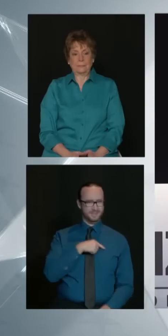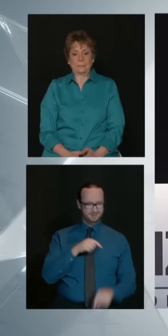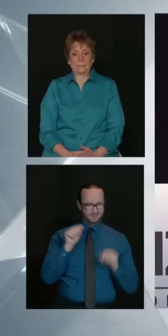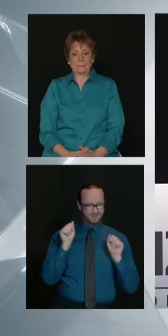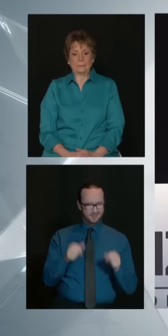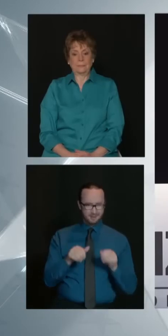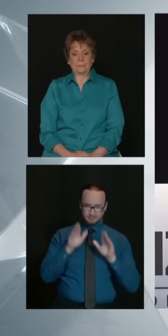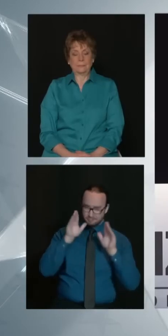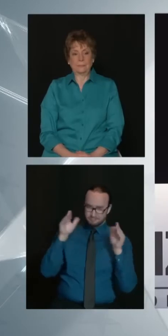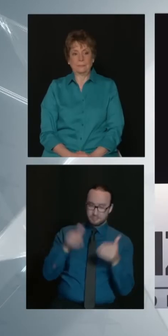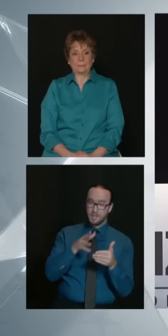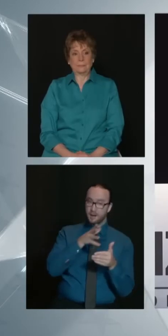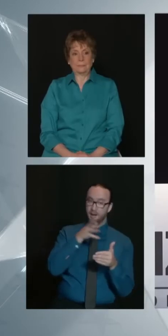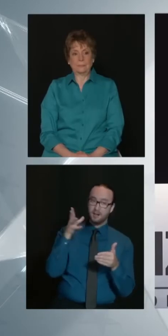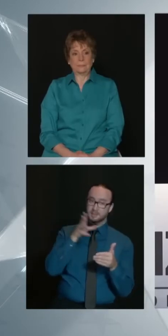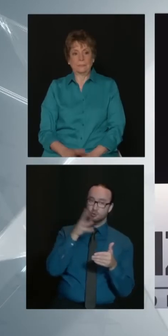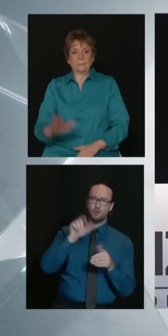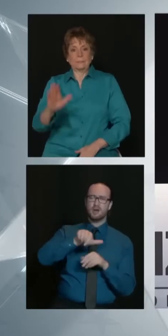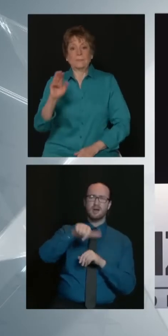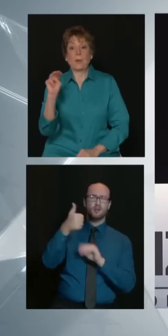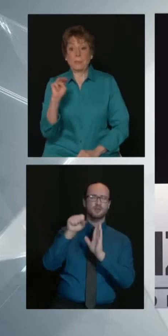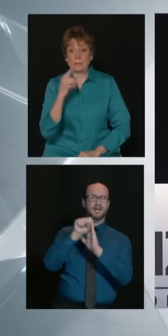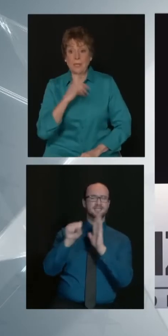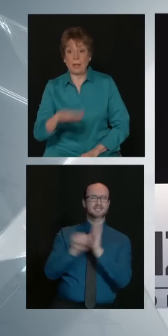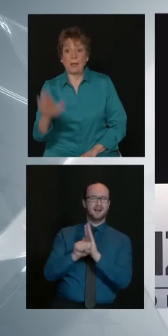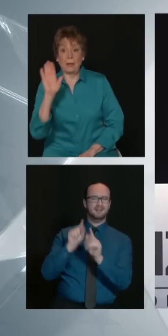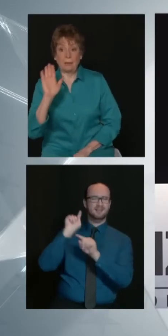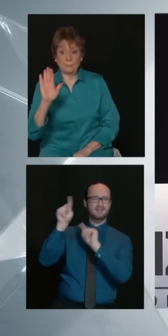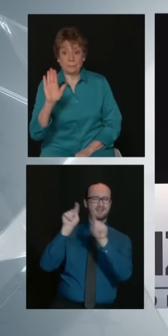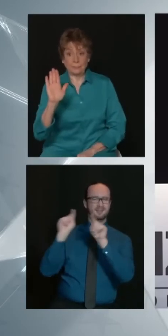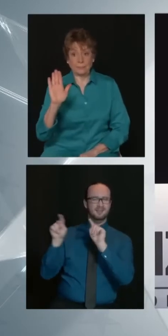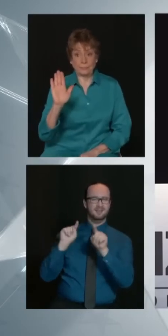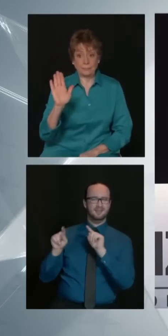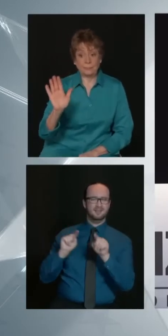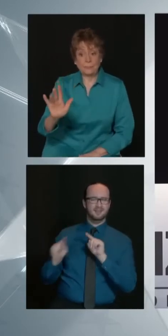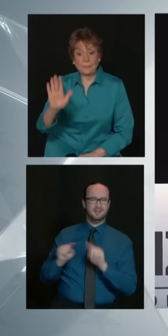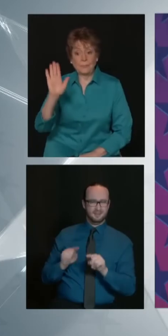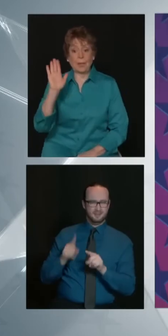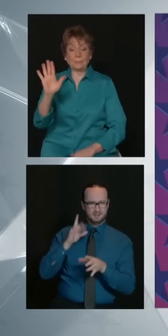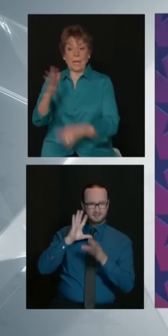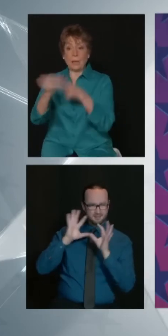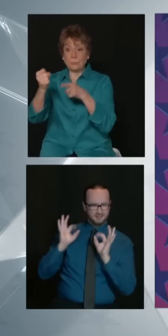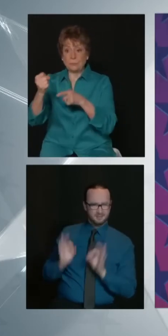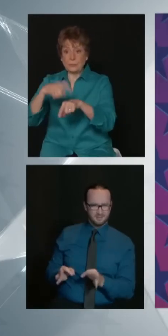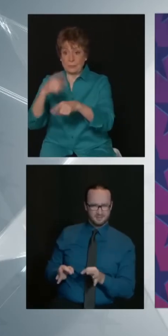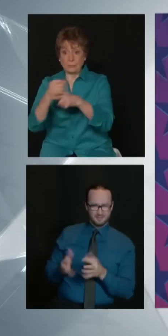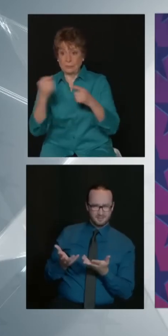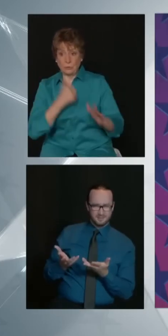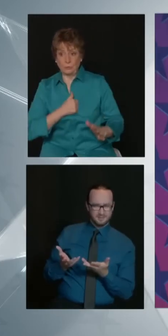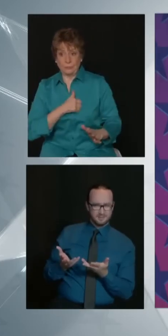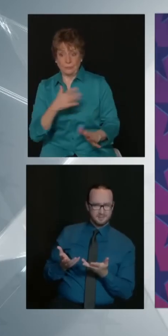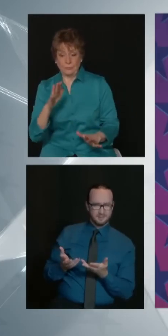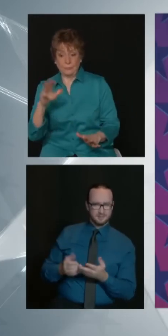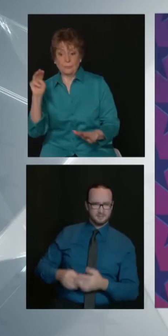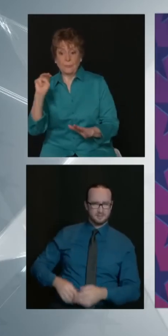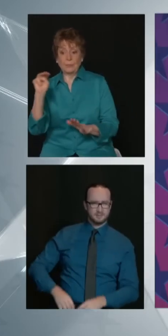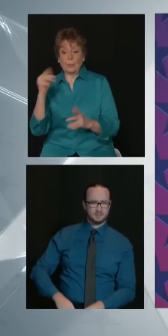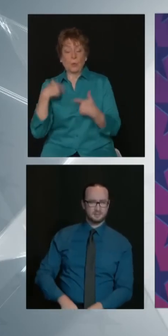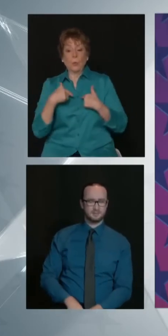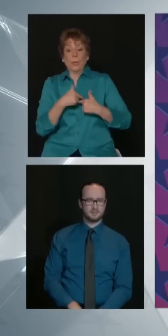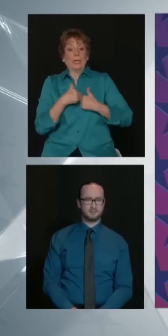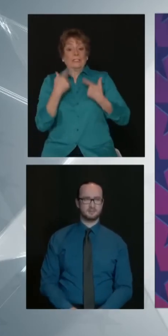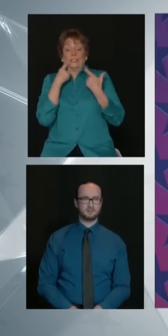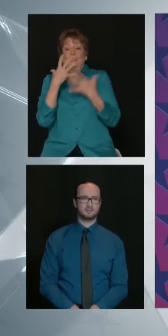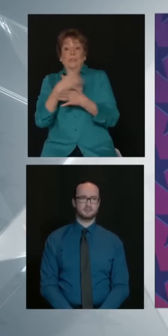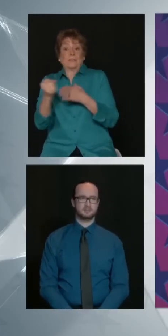produce these goods. The market price of water should determine. And that is it, sir. I'm sorry, but we just ran out of time. We've got to